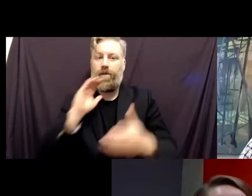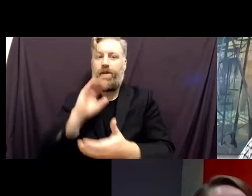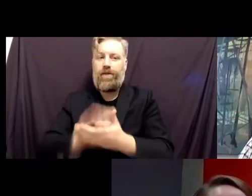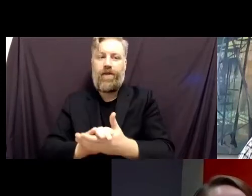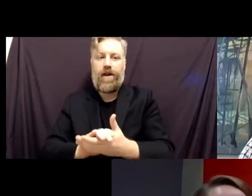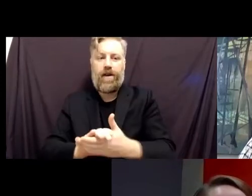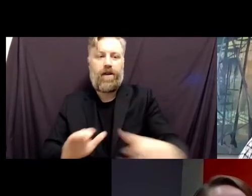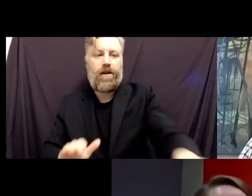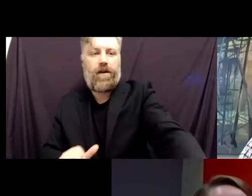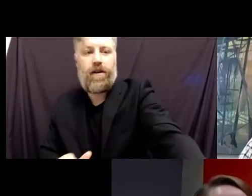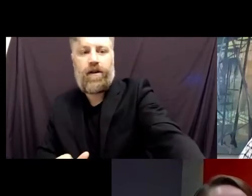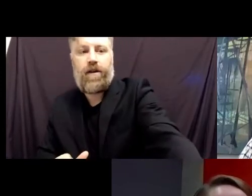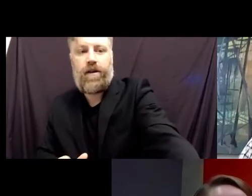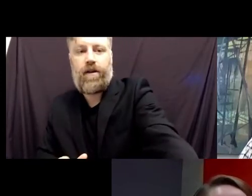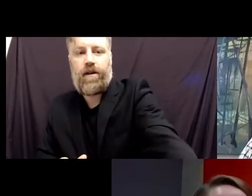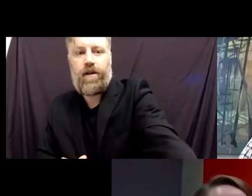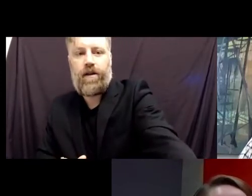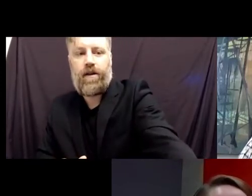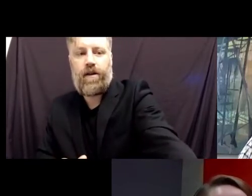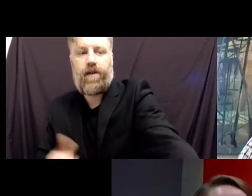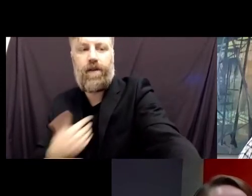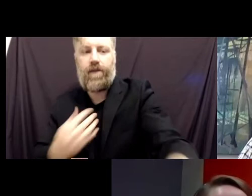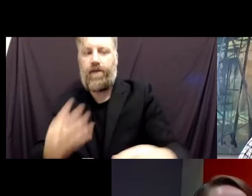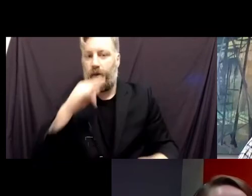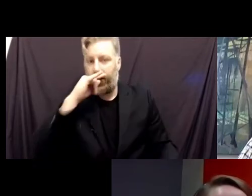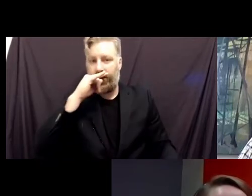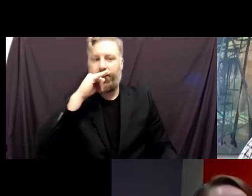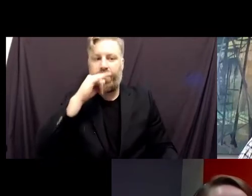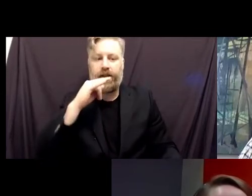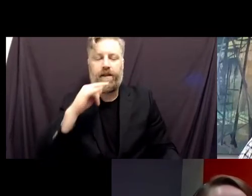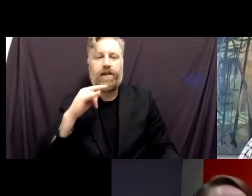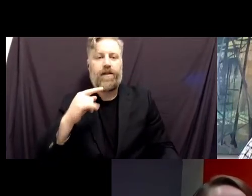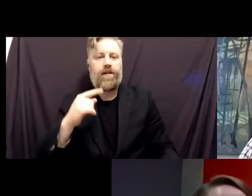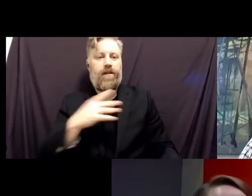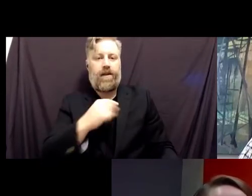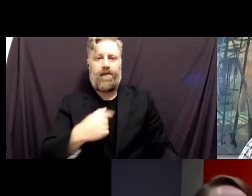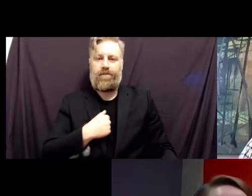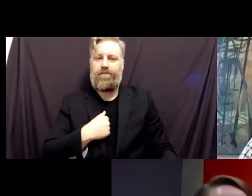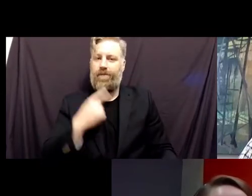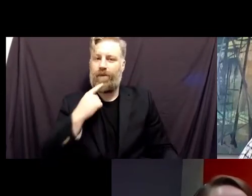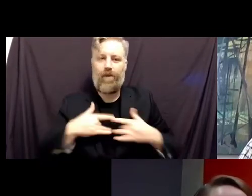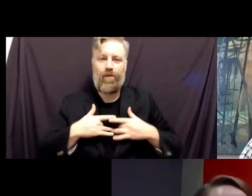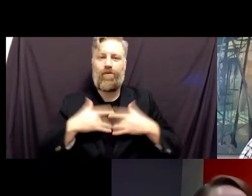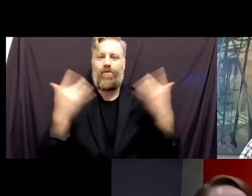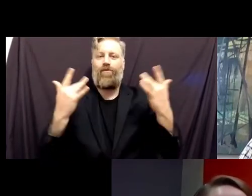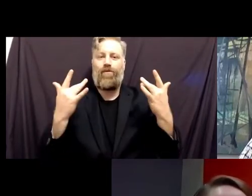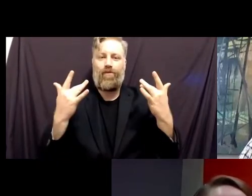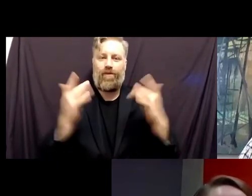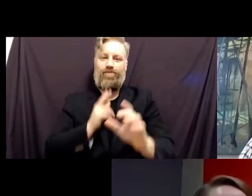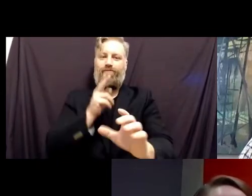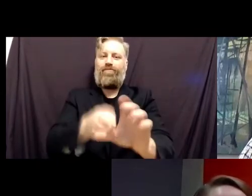Gerda, and we have 4 kids. And I'm so happy to join you